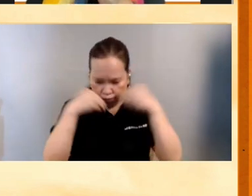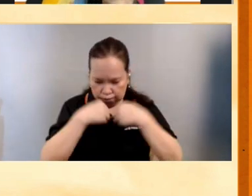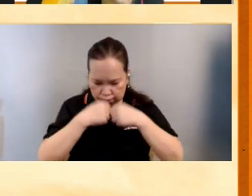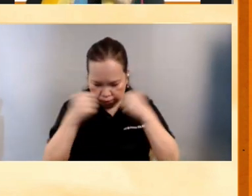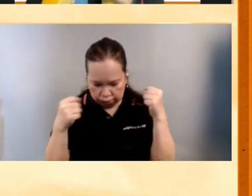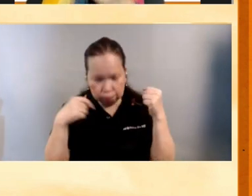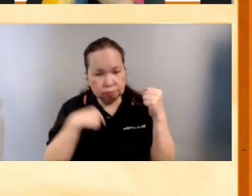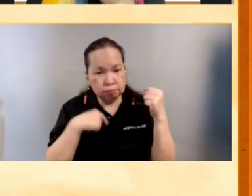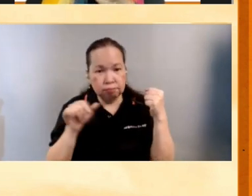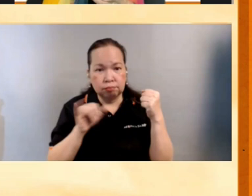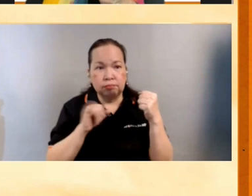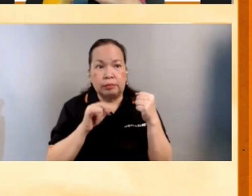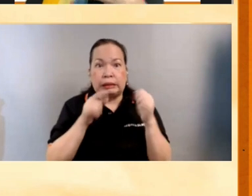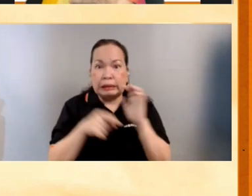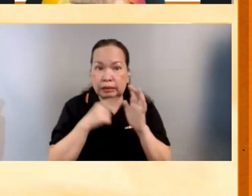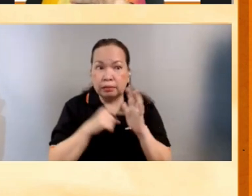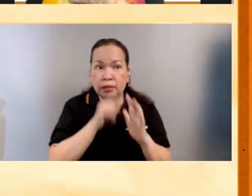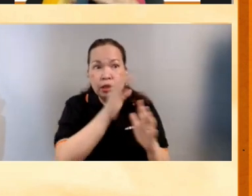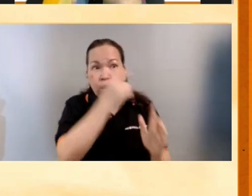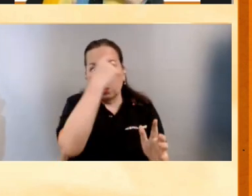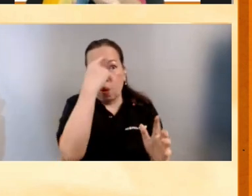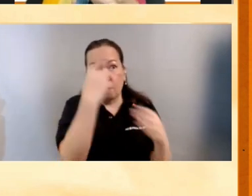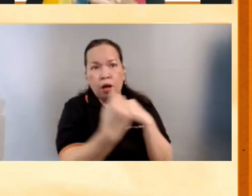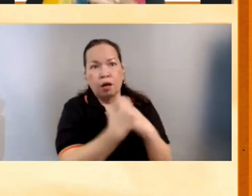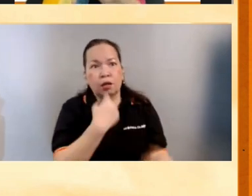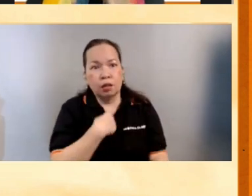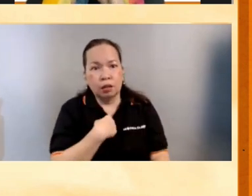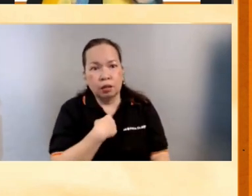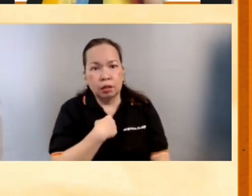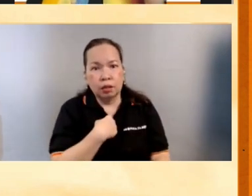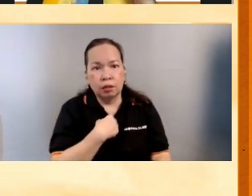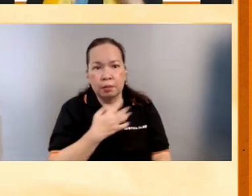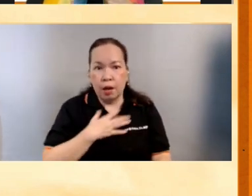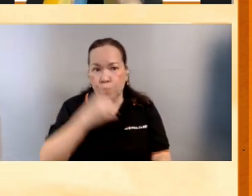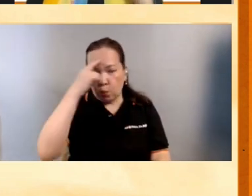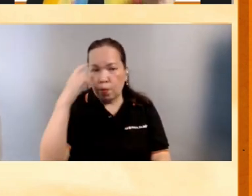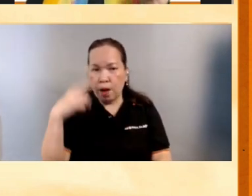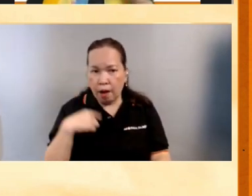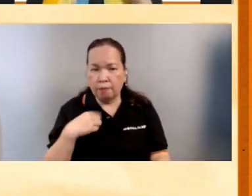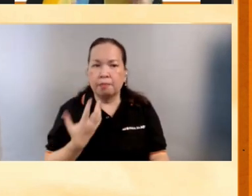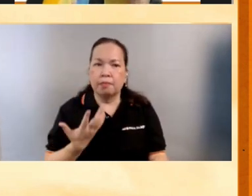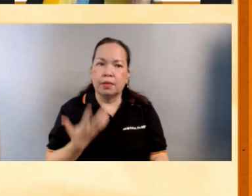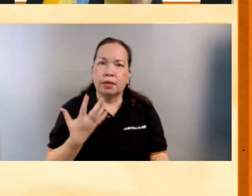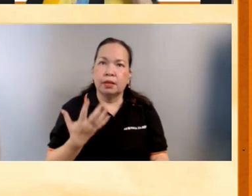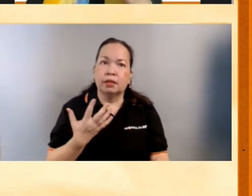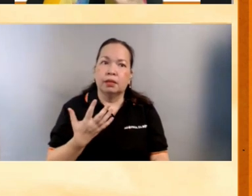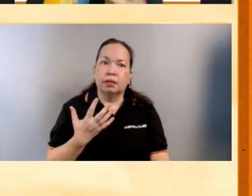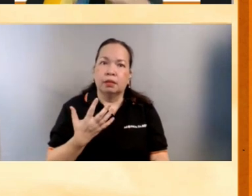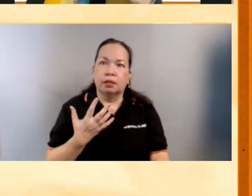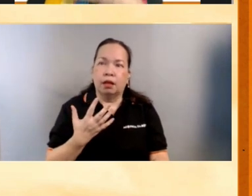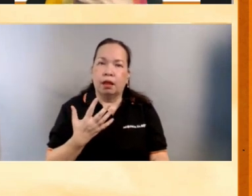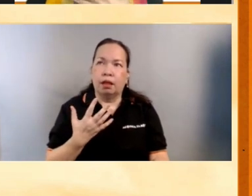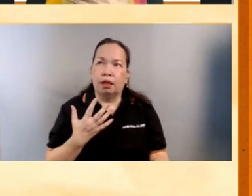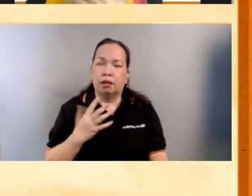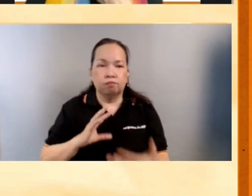traumatized. When your unresolved trauma is still there, it is triggered, and you might project it to the person you are helping. So